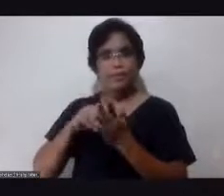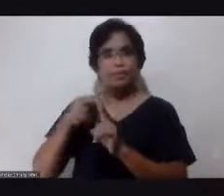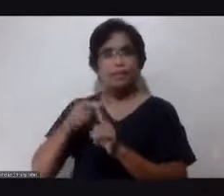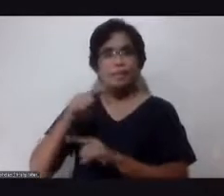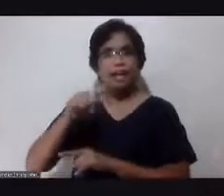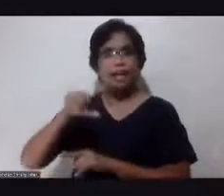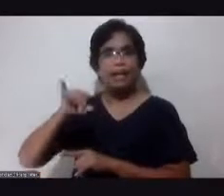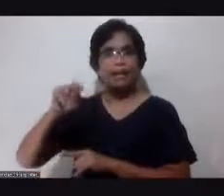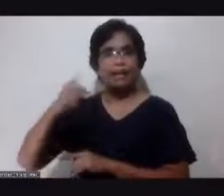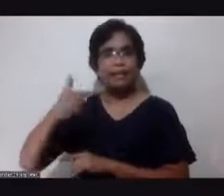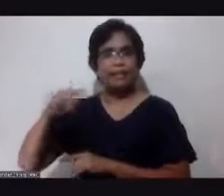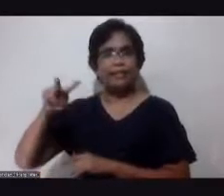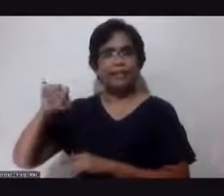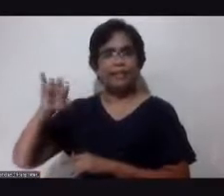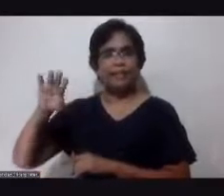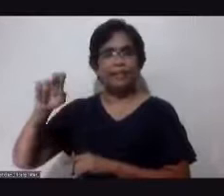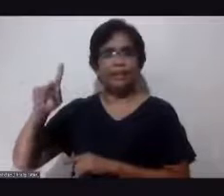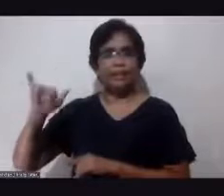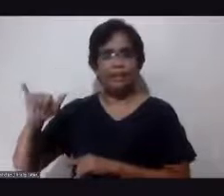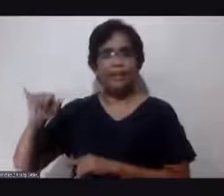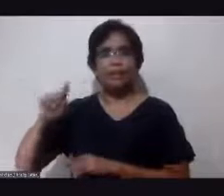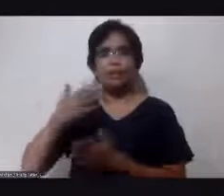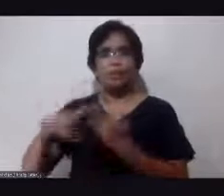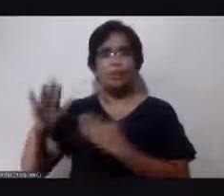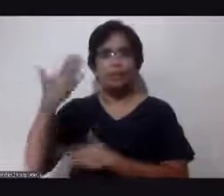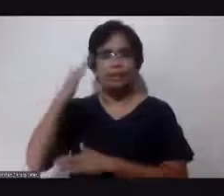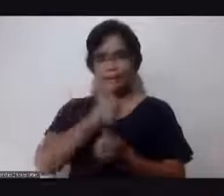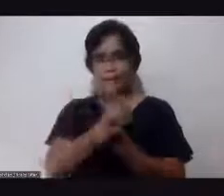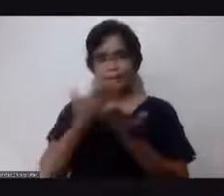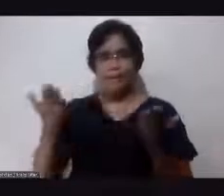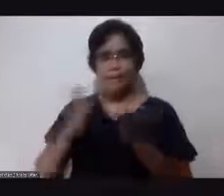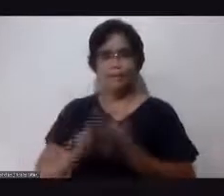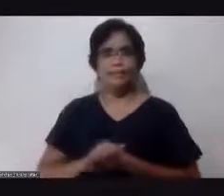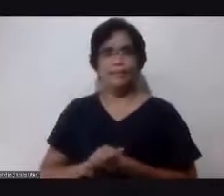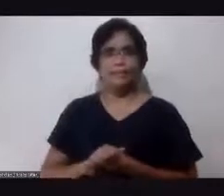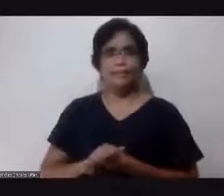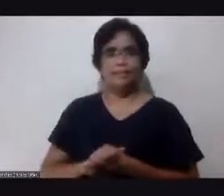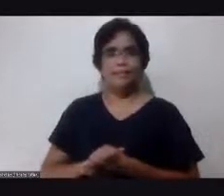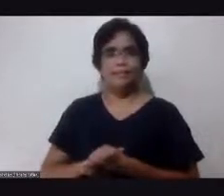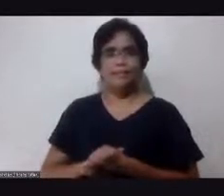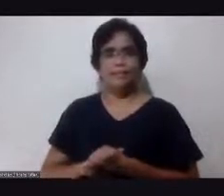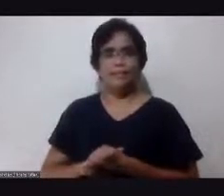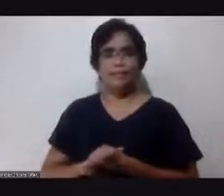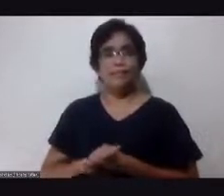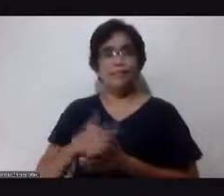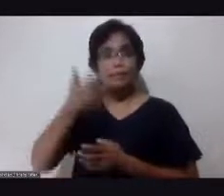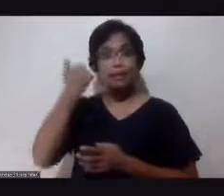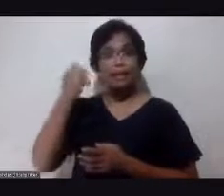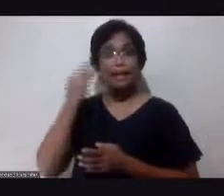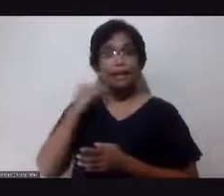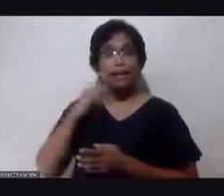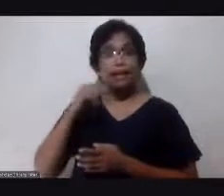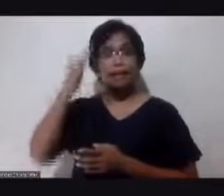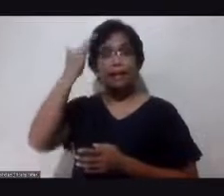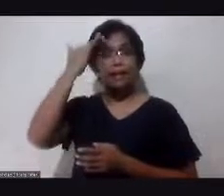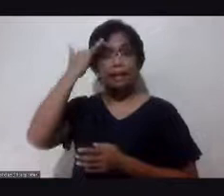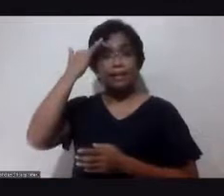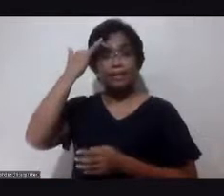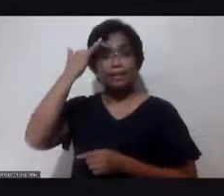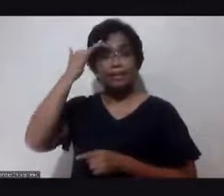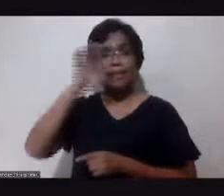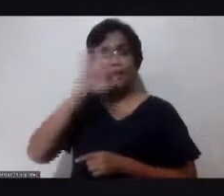Vicky, okay, Brother Eng? Yeah. Good morning po sa lahat. Because of lack of knowledge, okay,